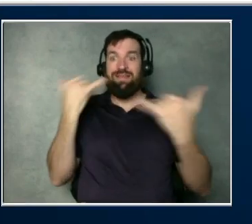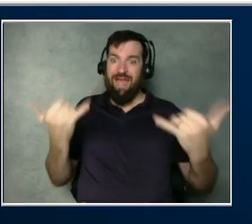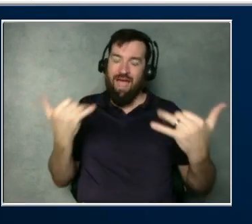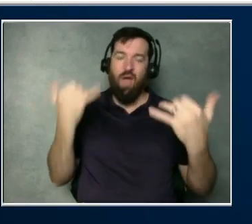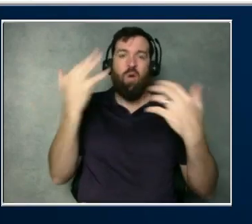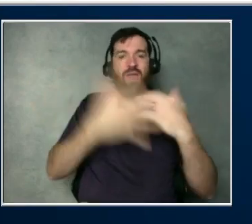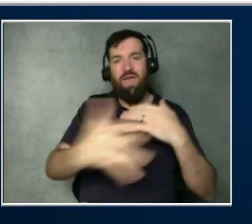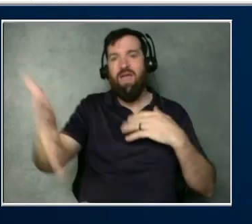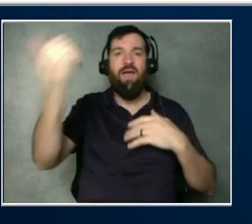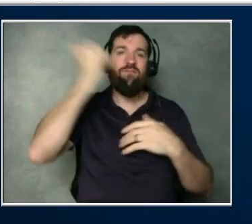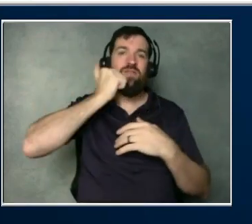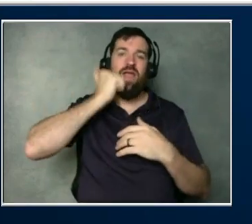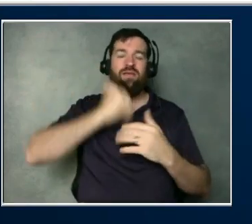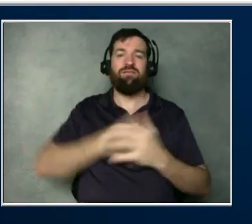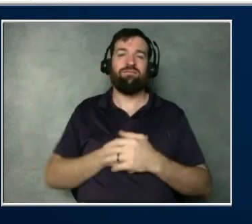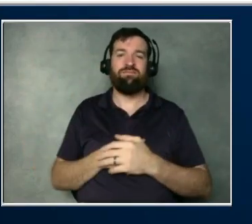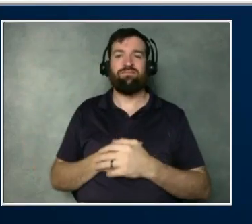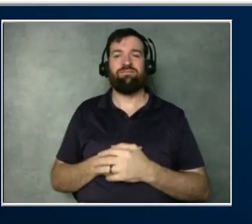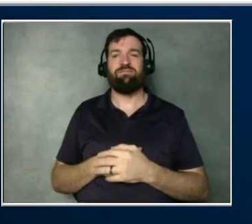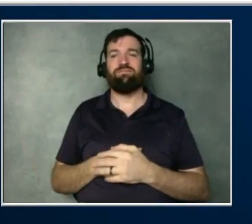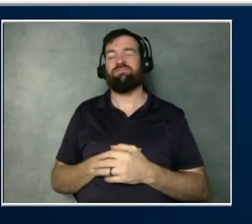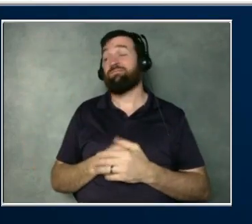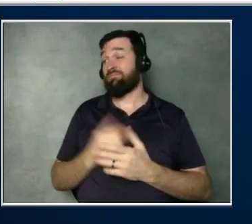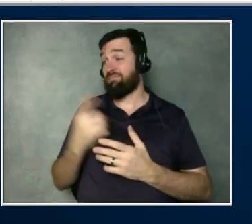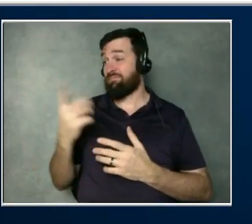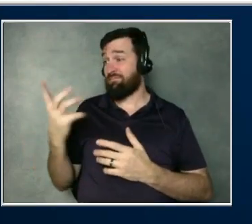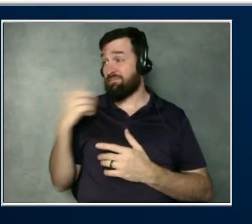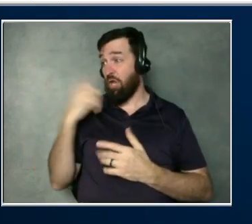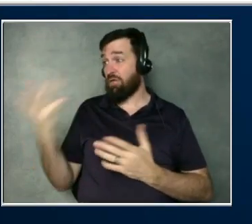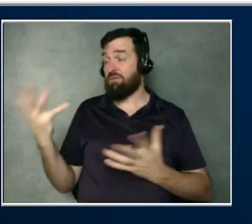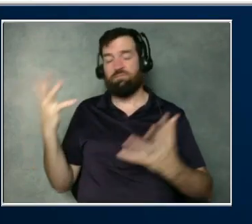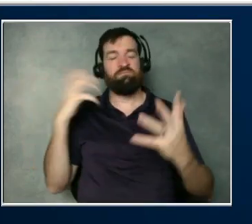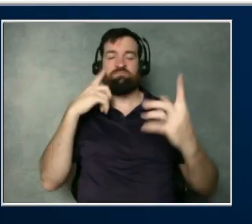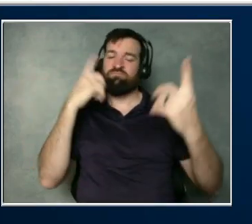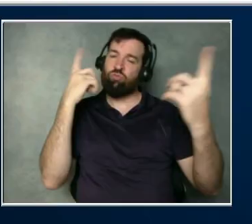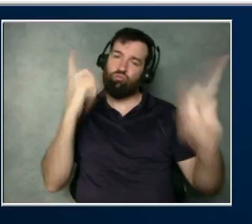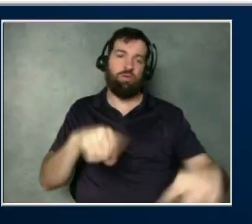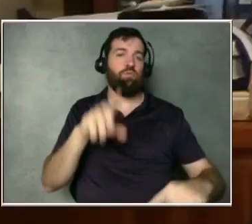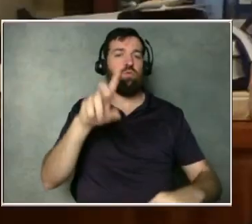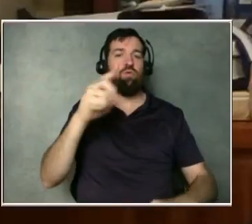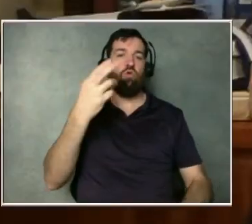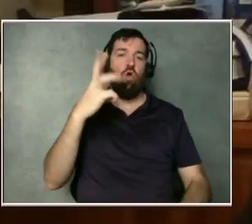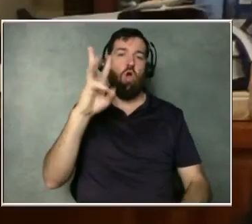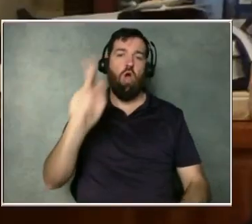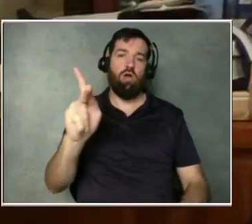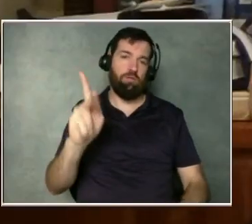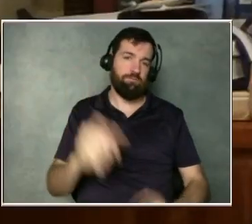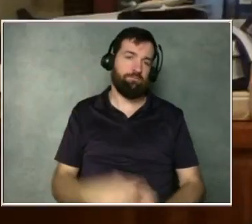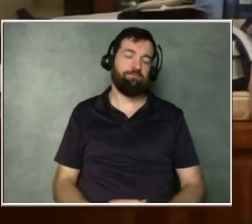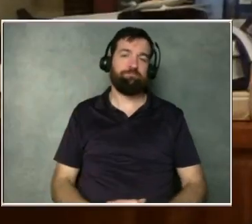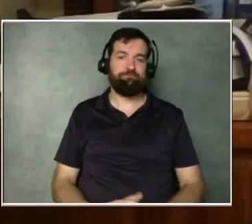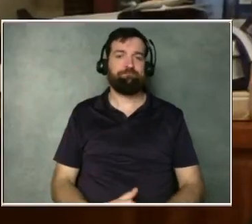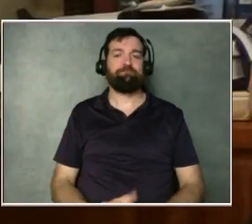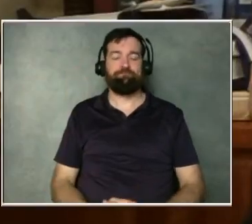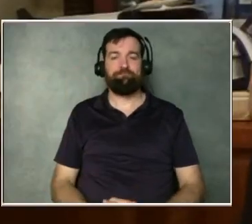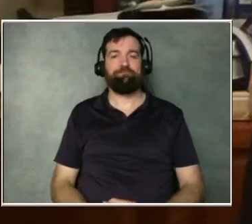Dr. Poland, thoughts on this question about? Absolutely agree with Hawk about. Yeah, I absolutely agree with Hawk about